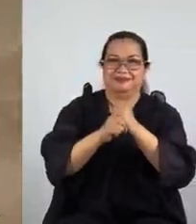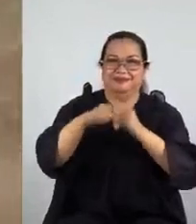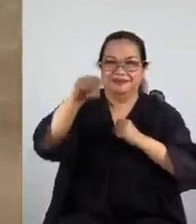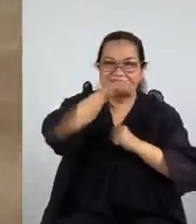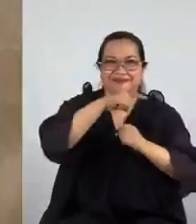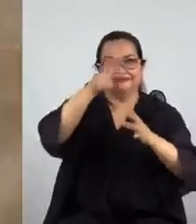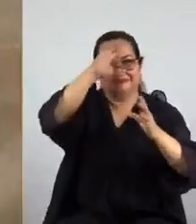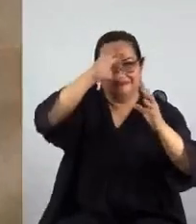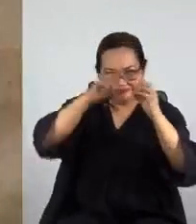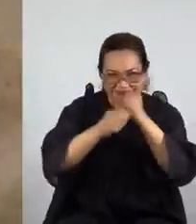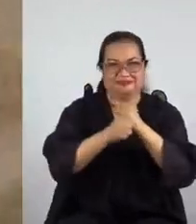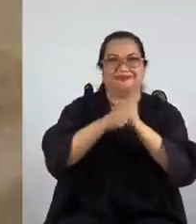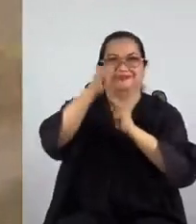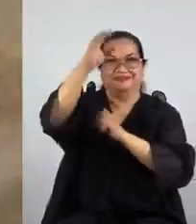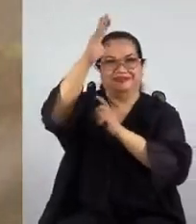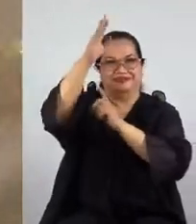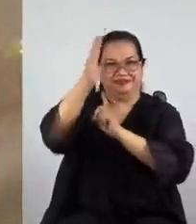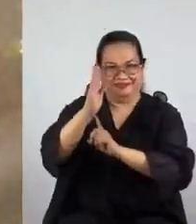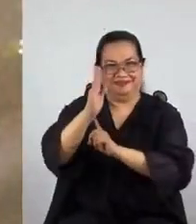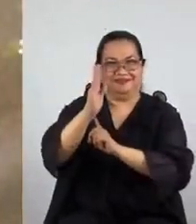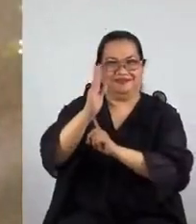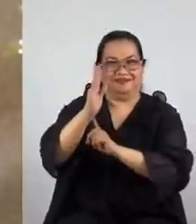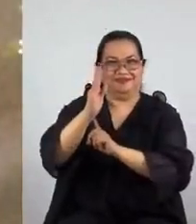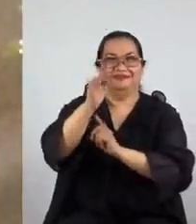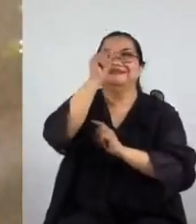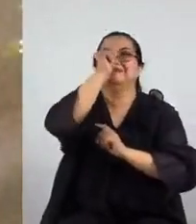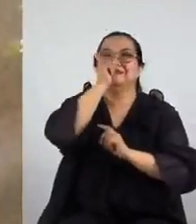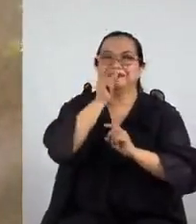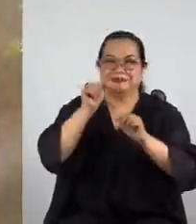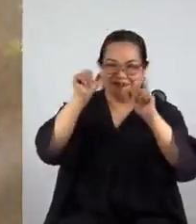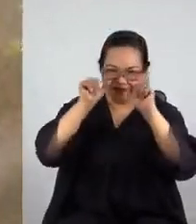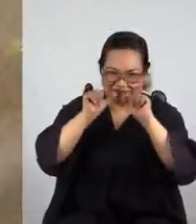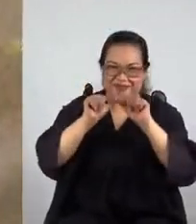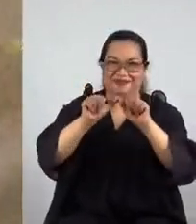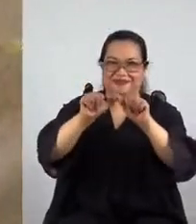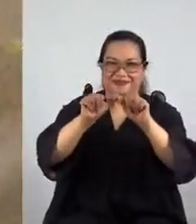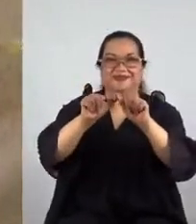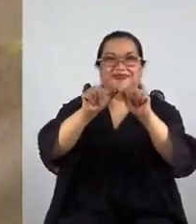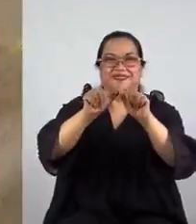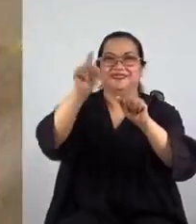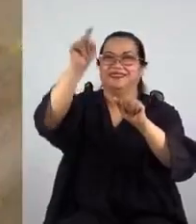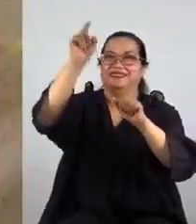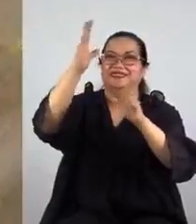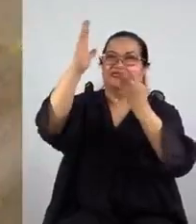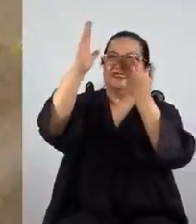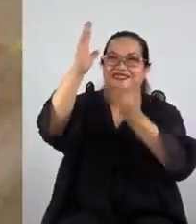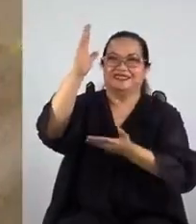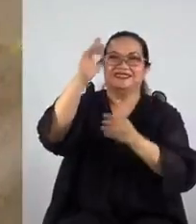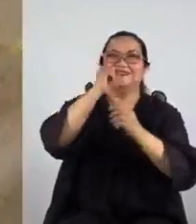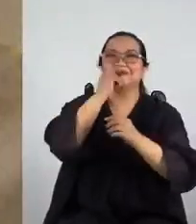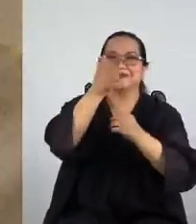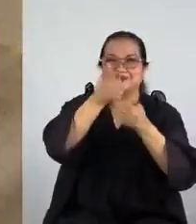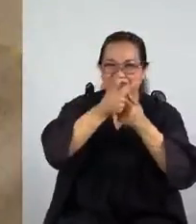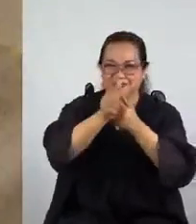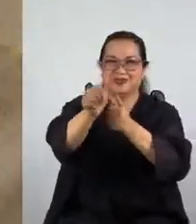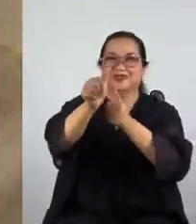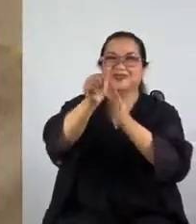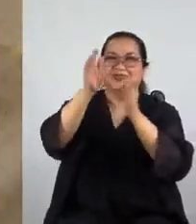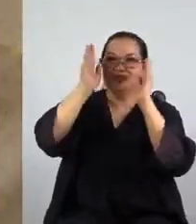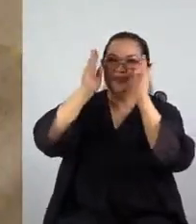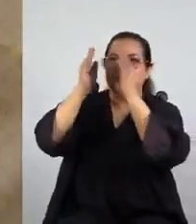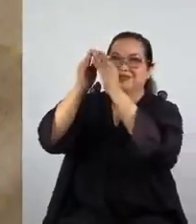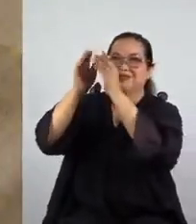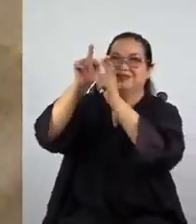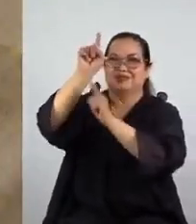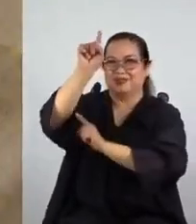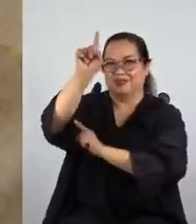will trust God. We will endure. We will follow the godly examples of people of faith. We will fix our eyes